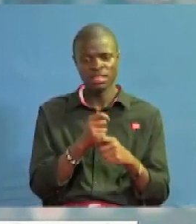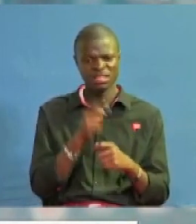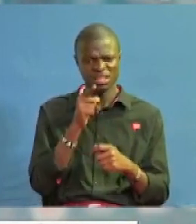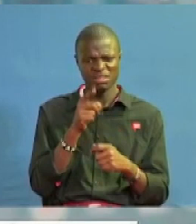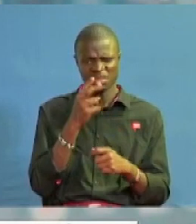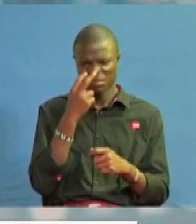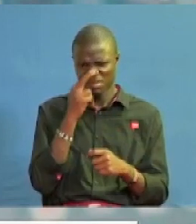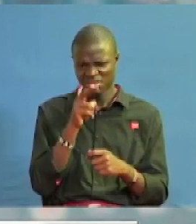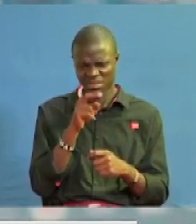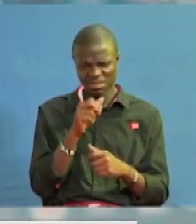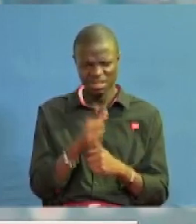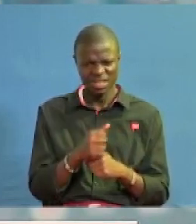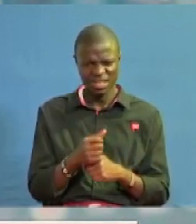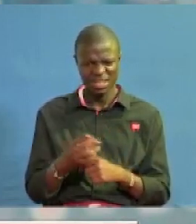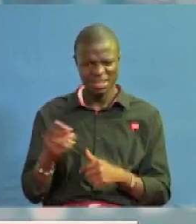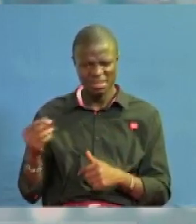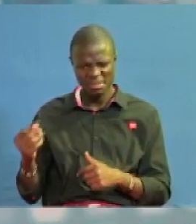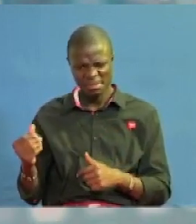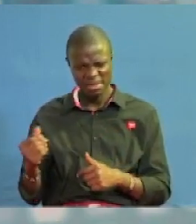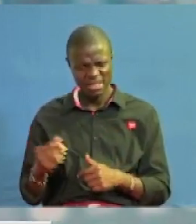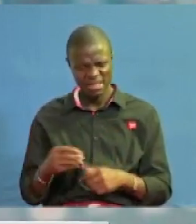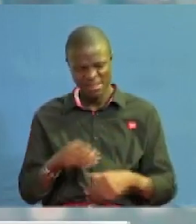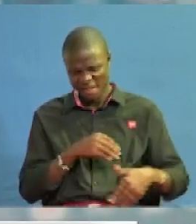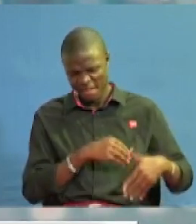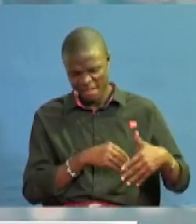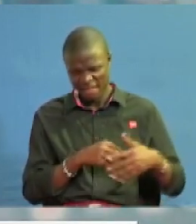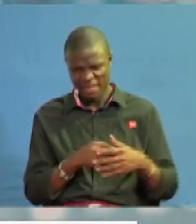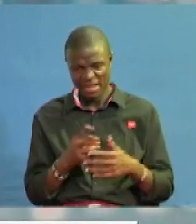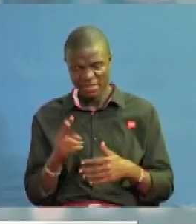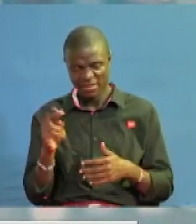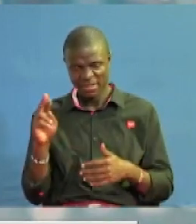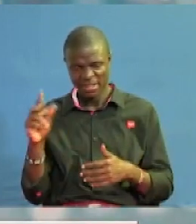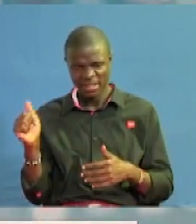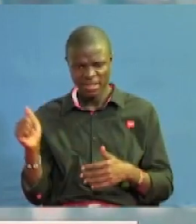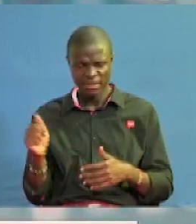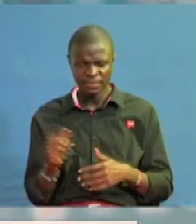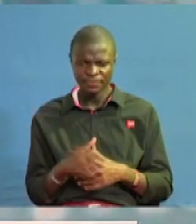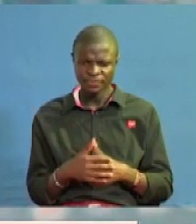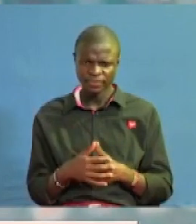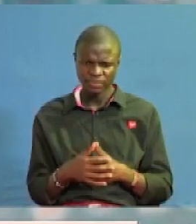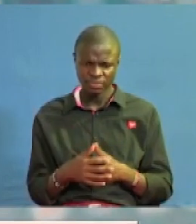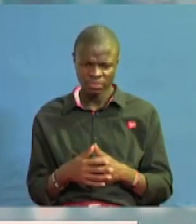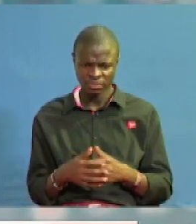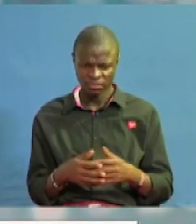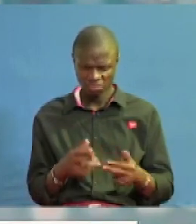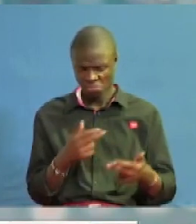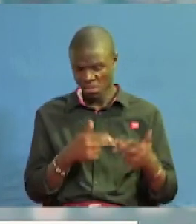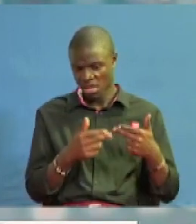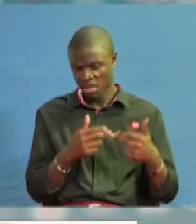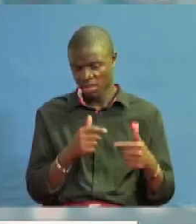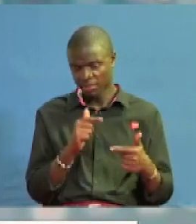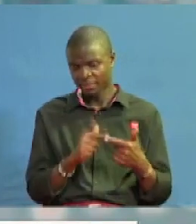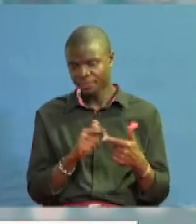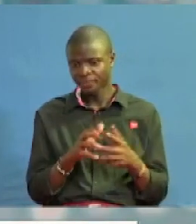when you're going shopping? Again, it's quality, it's value, it's durability, all these things. Okay, but now let's take it now